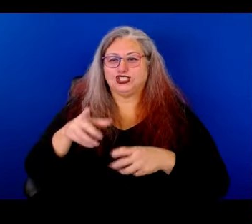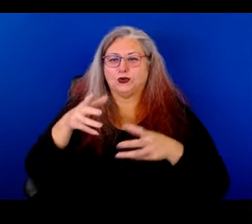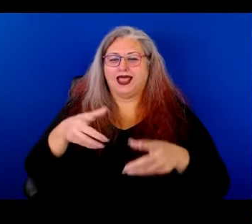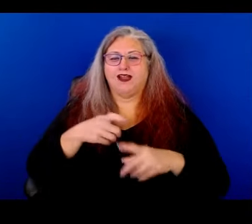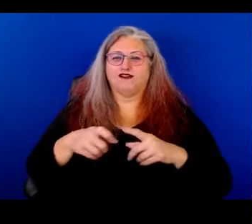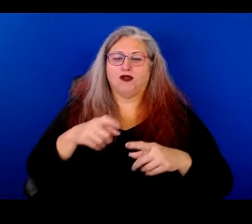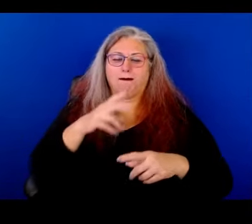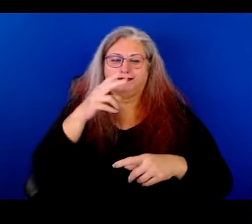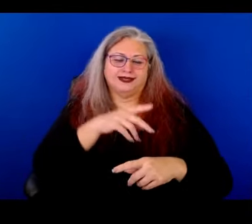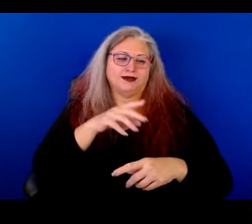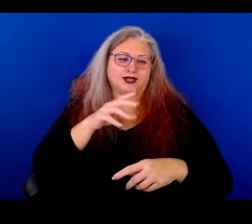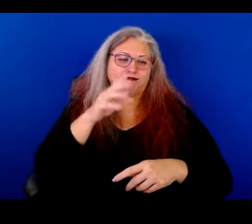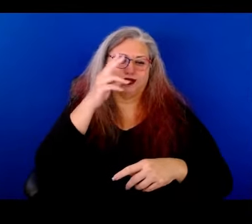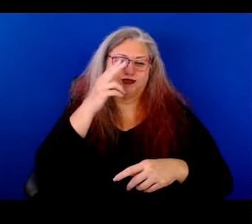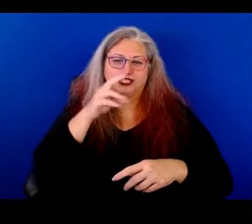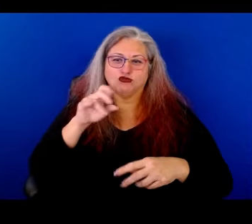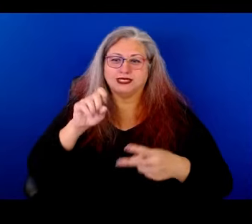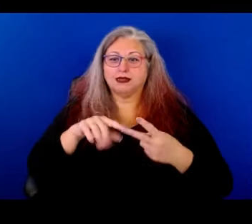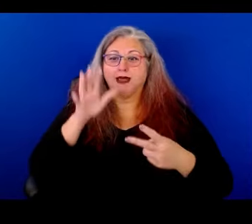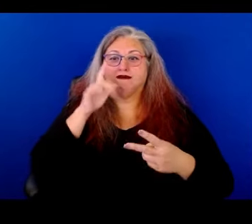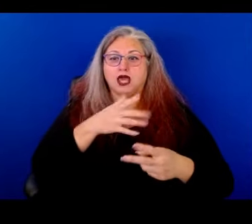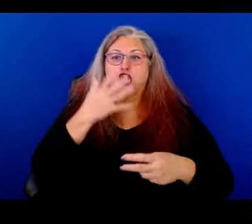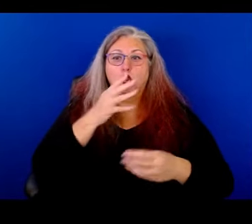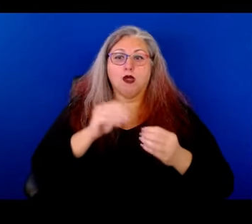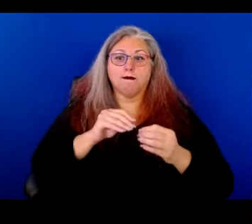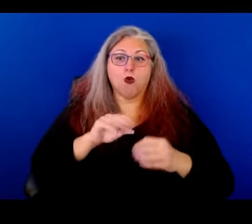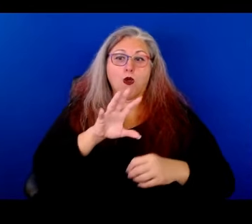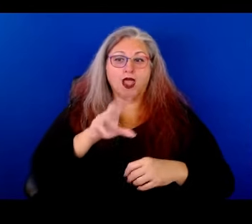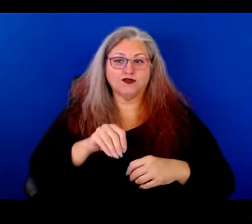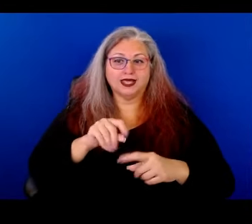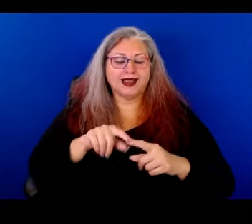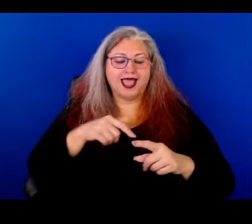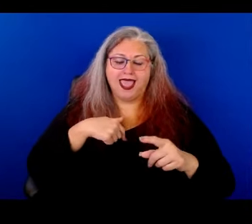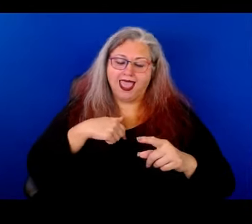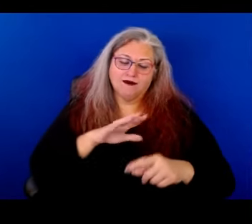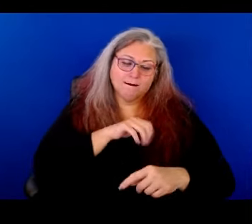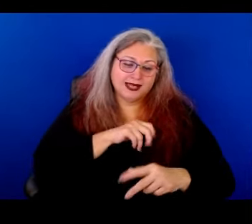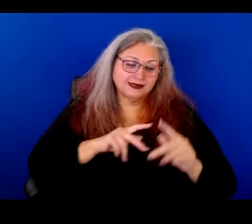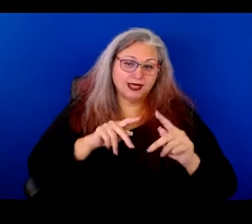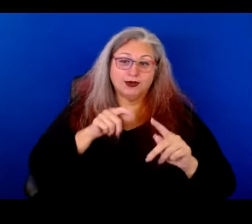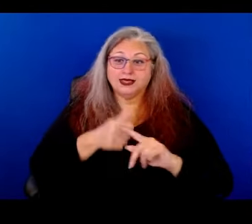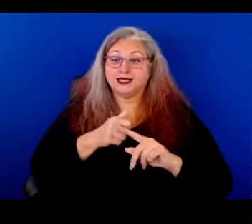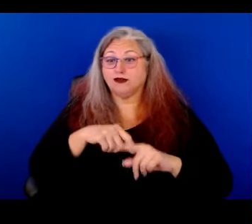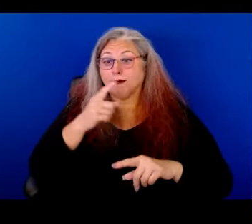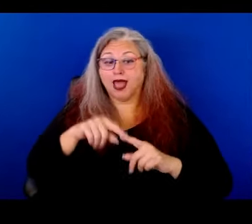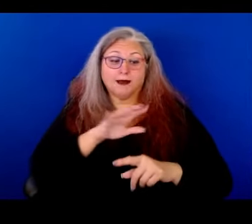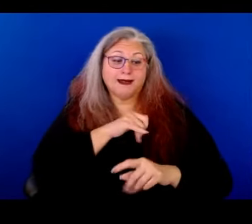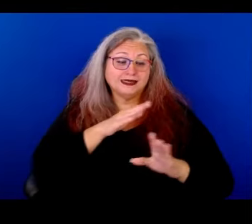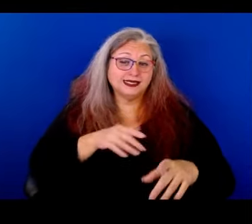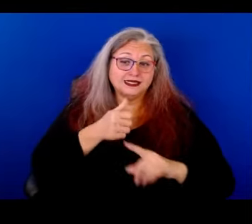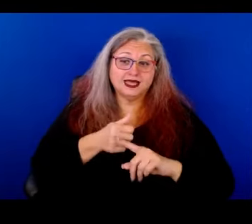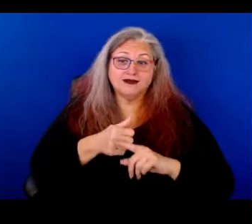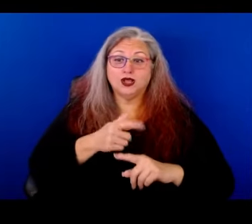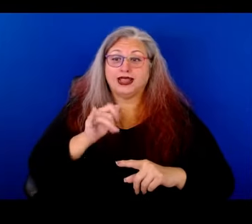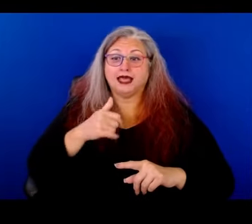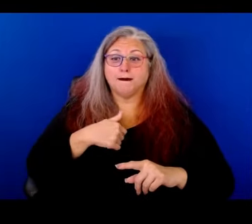over from the Crusades. My dad looked more African. There are Palestinians who are black. There are Palestinians